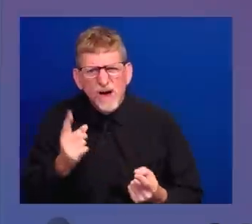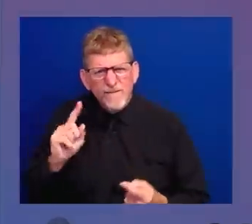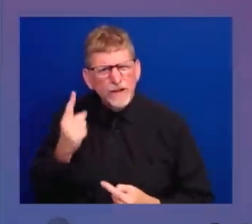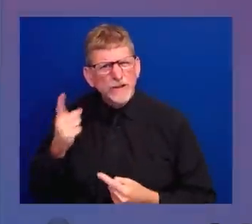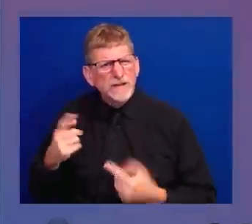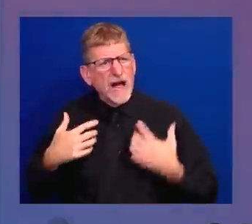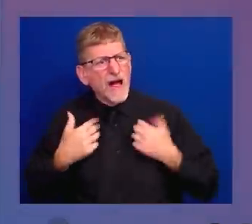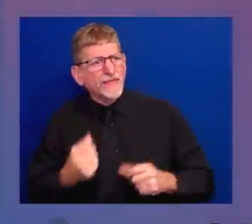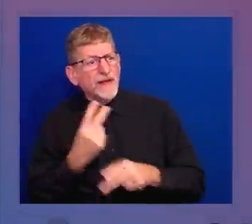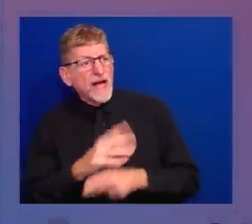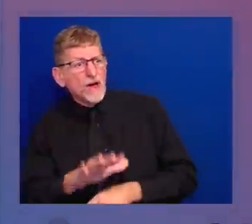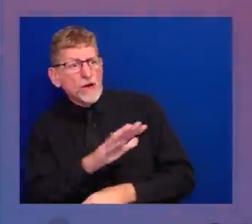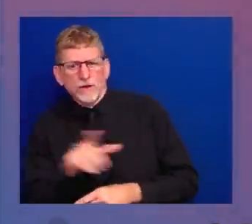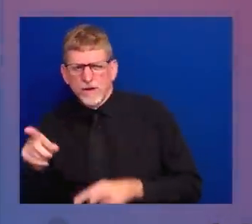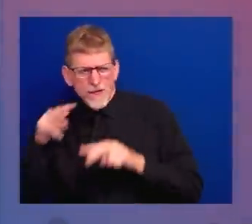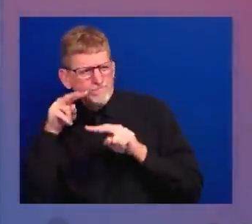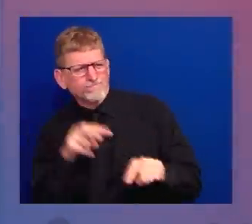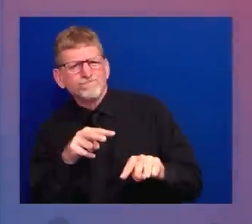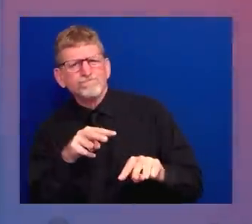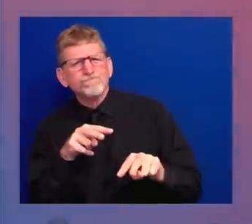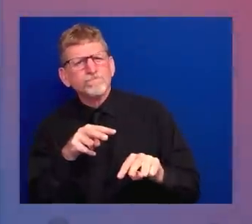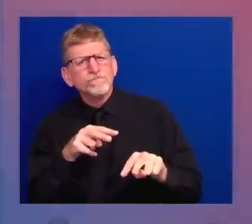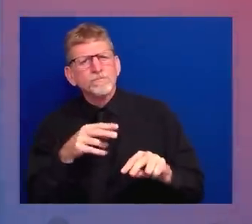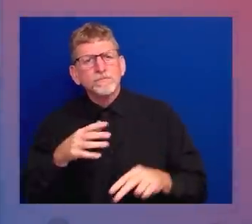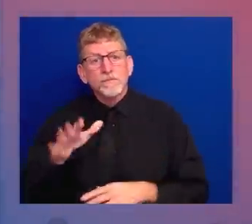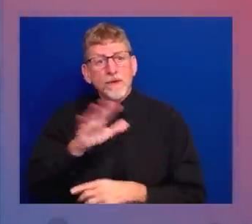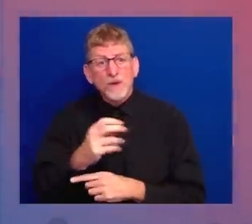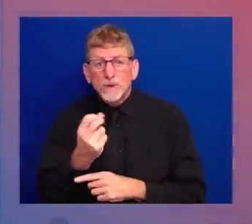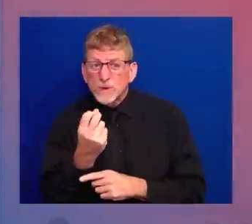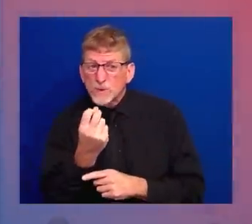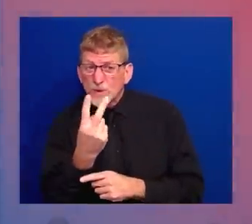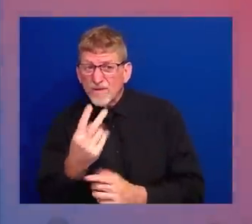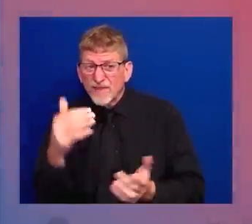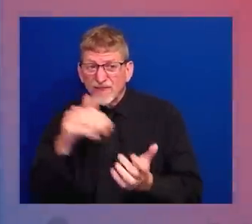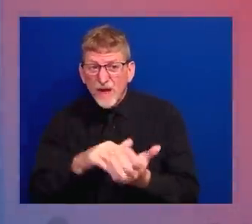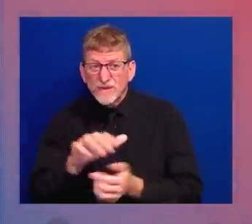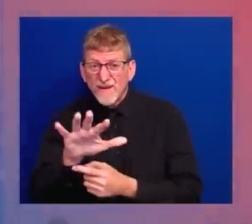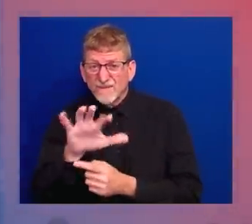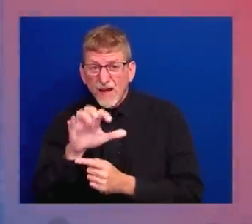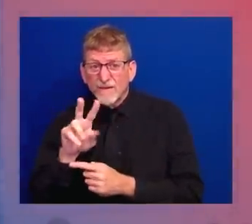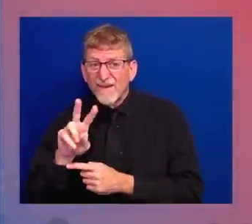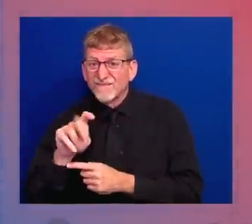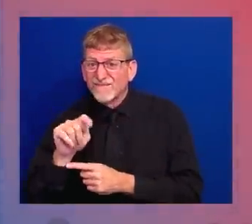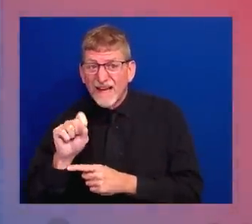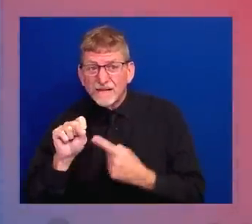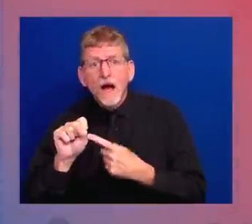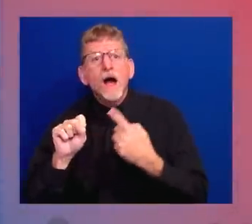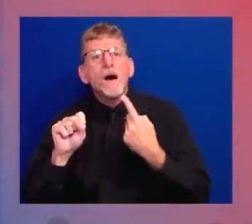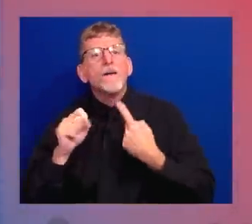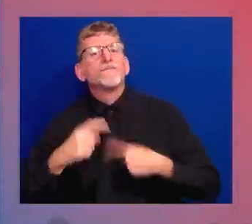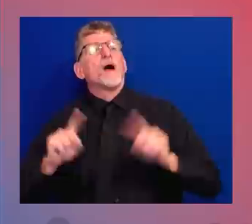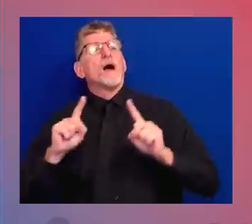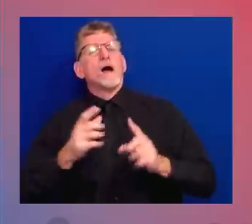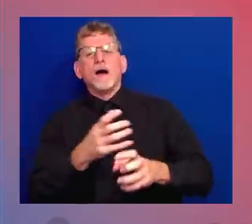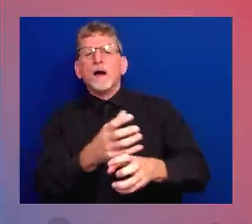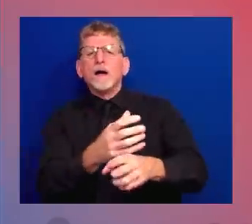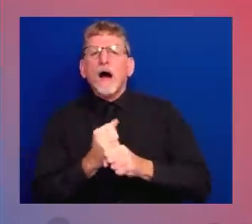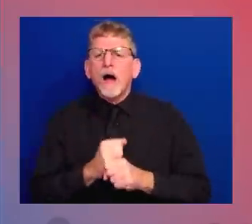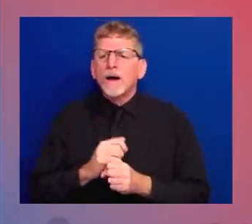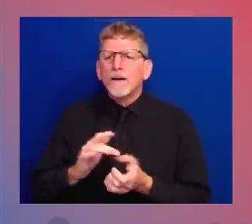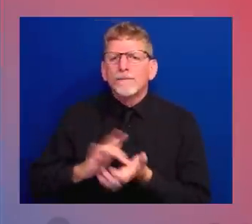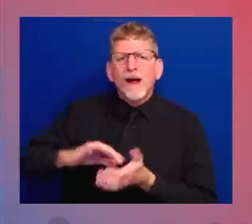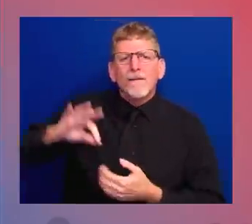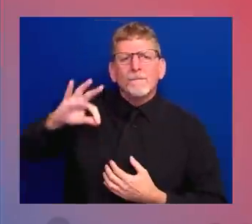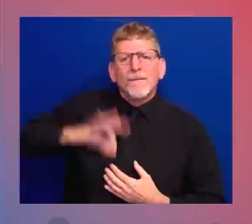more than 12,500 vets are finally getting the benefits they're owed, with many more to come. This is just the beginning.